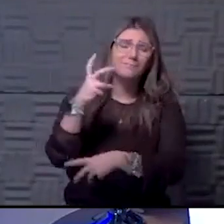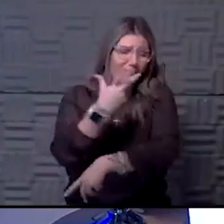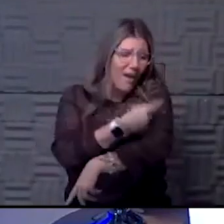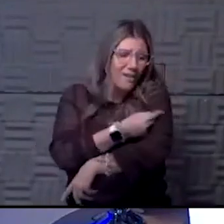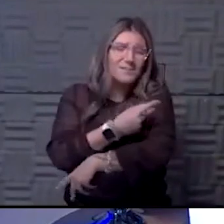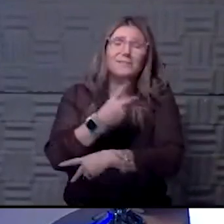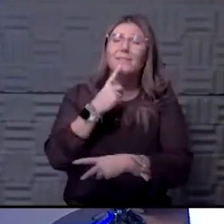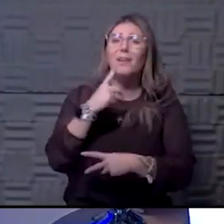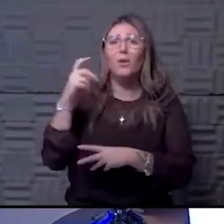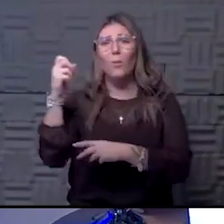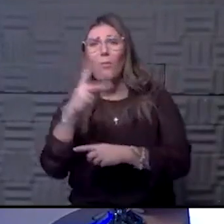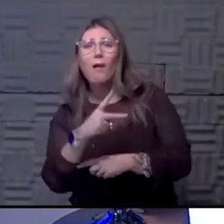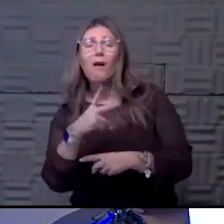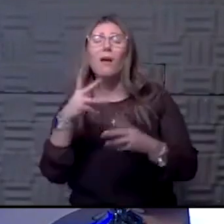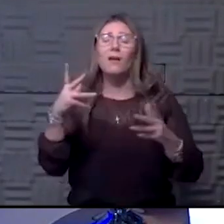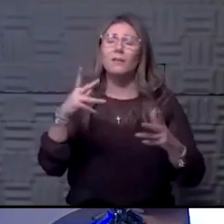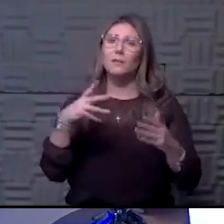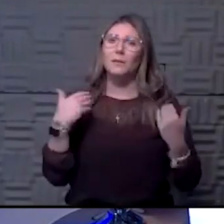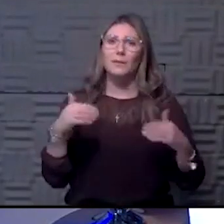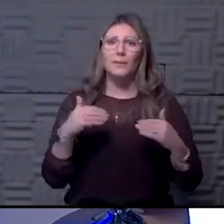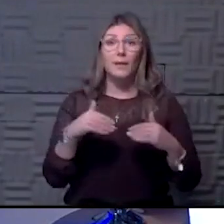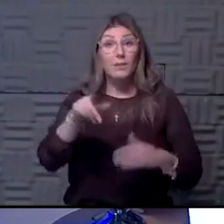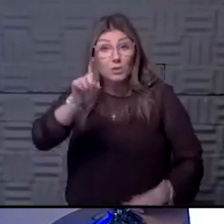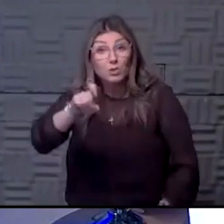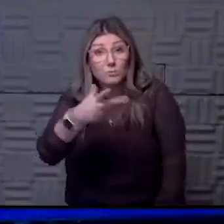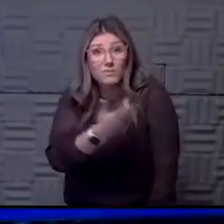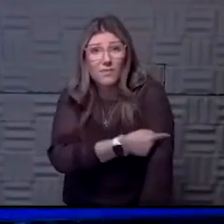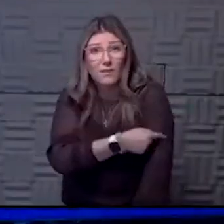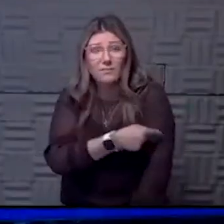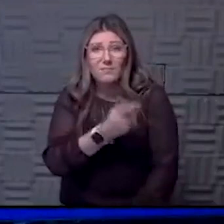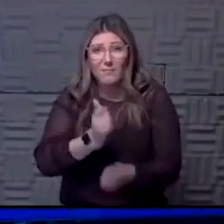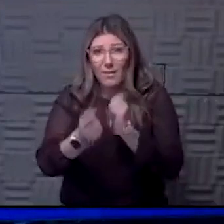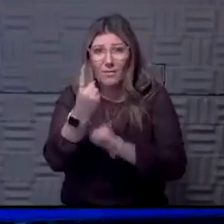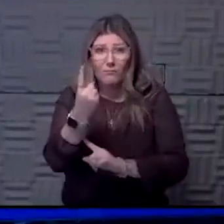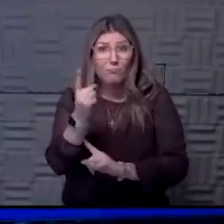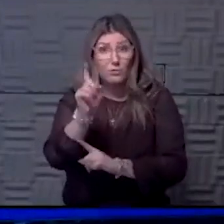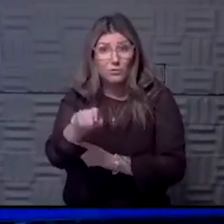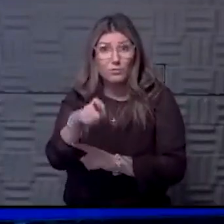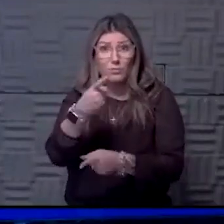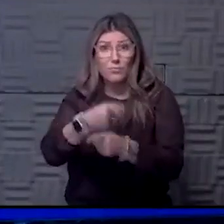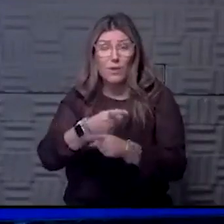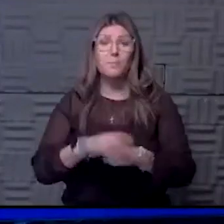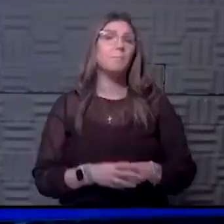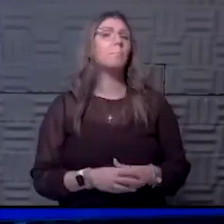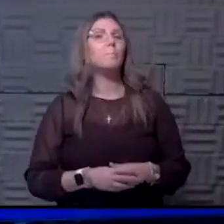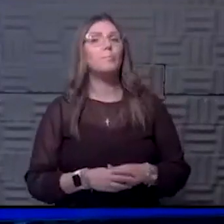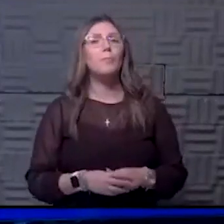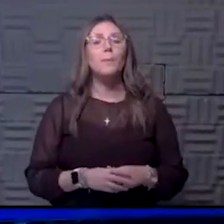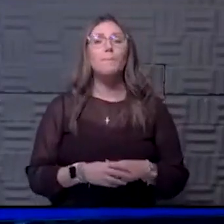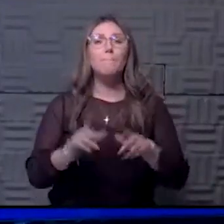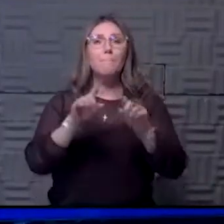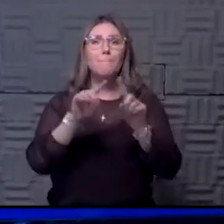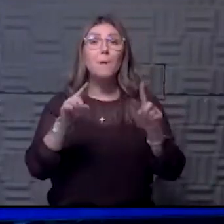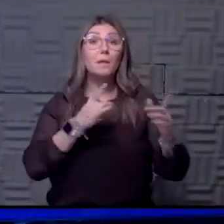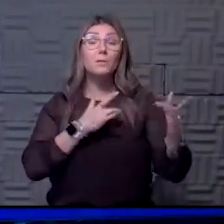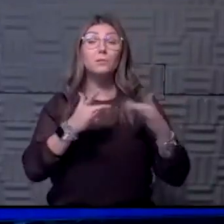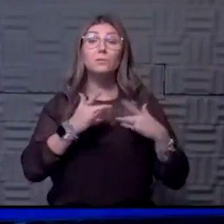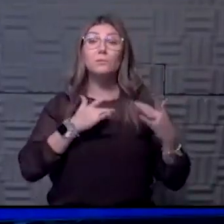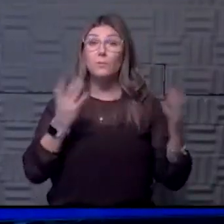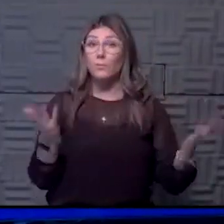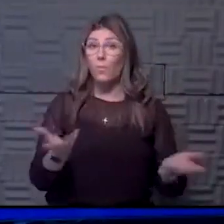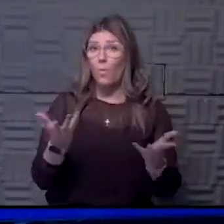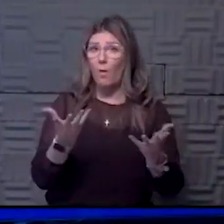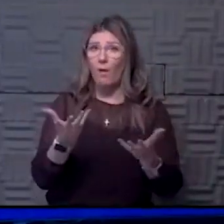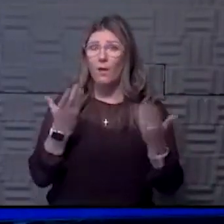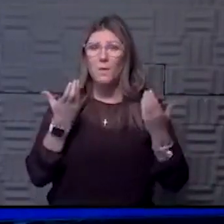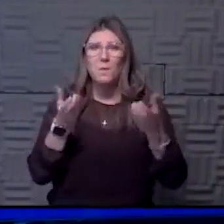vaccinated, and gosh, and should be, right? Everybody should be able to get that shot in their arm. But the concern I have is I don't want people